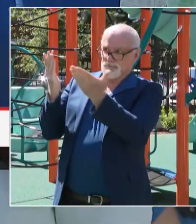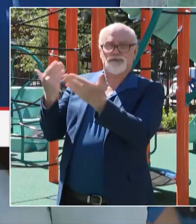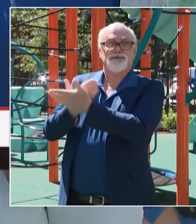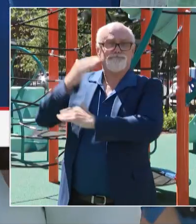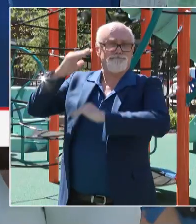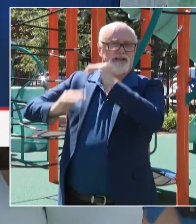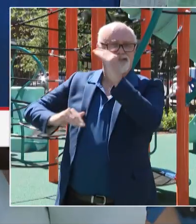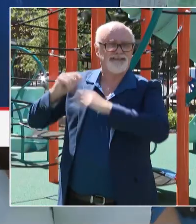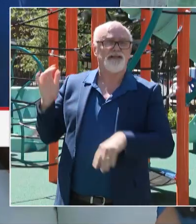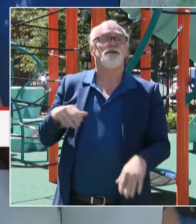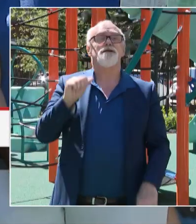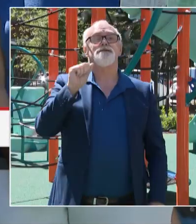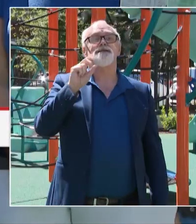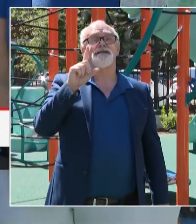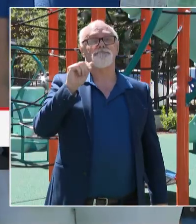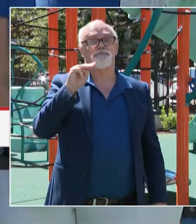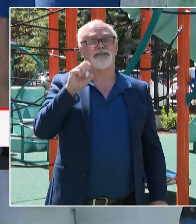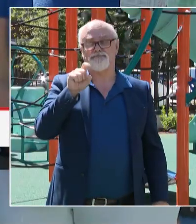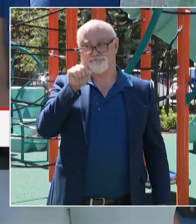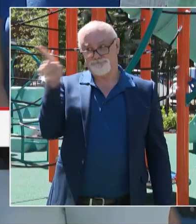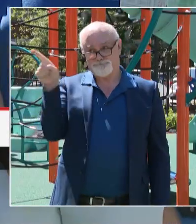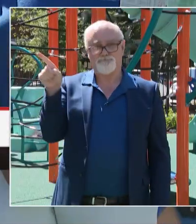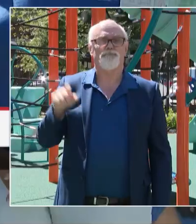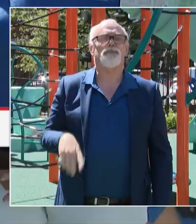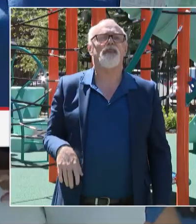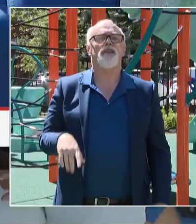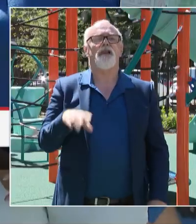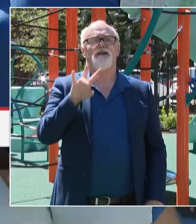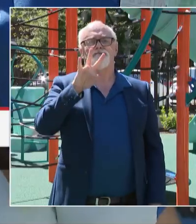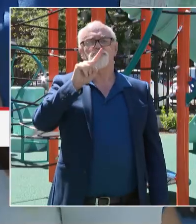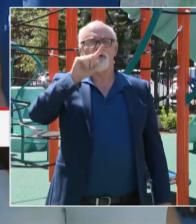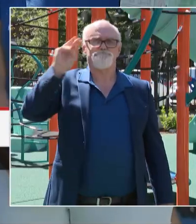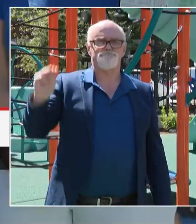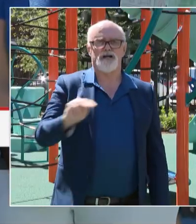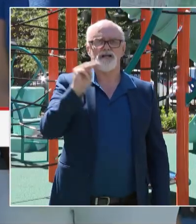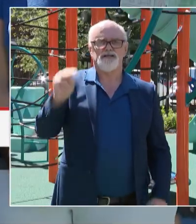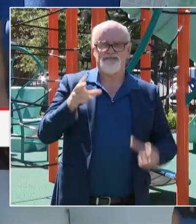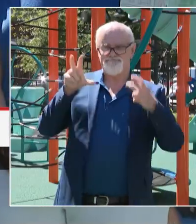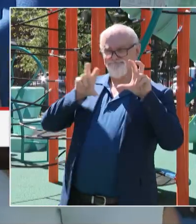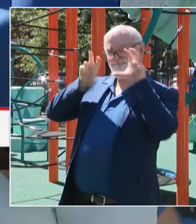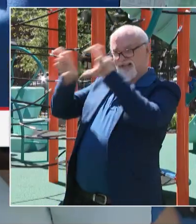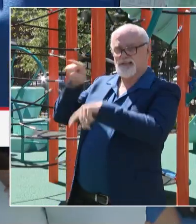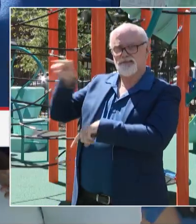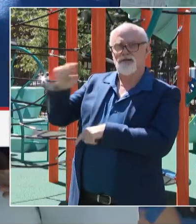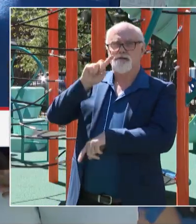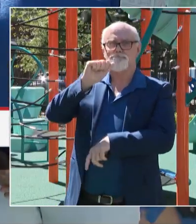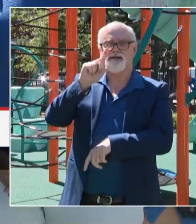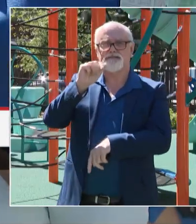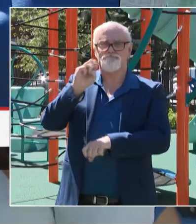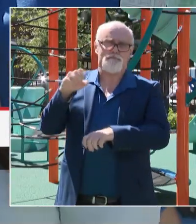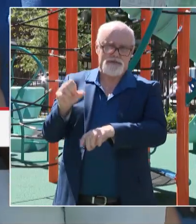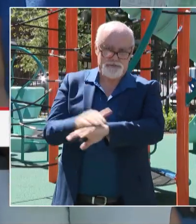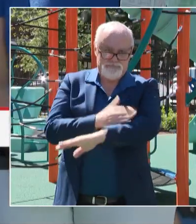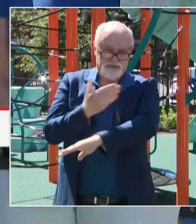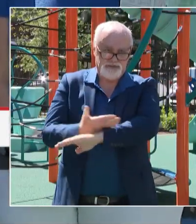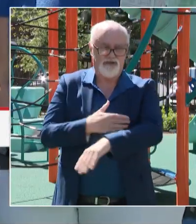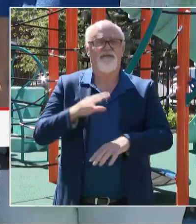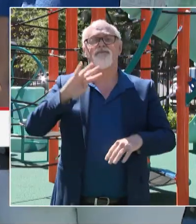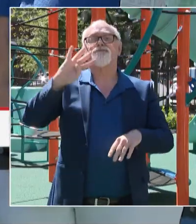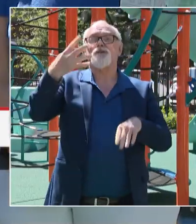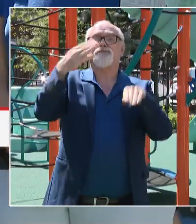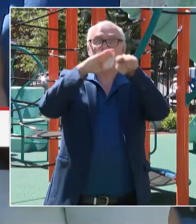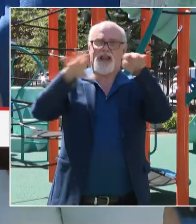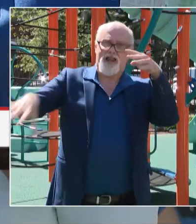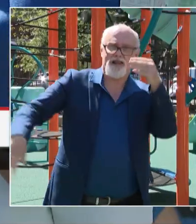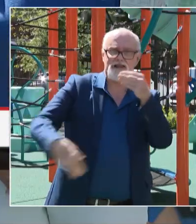is a $71 million investment, which has allowed us to add a 4th floor, a